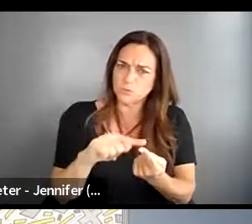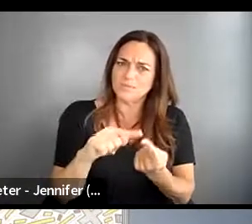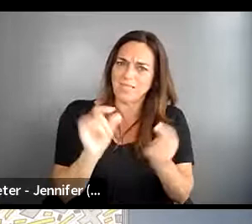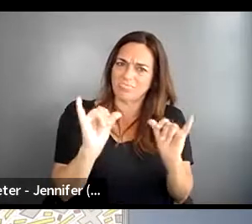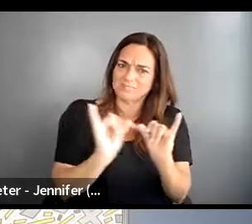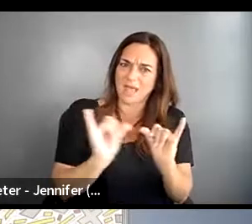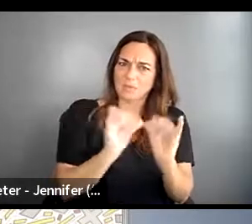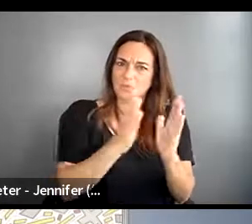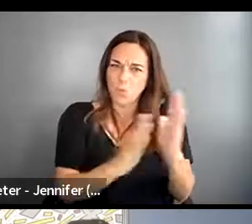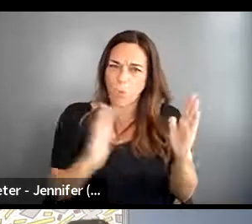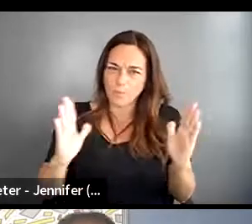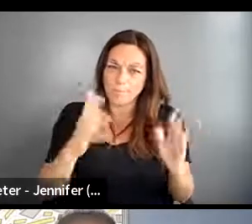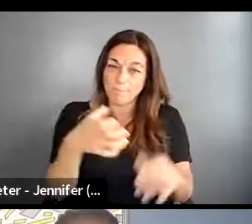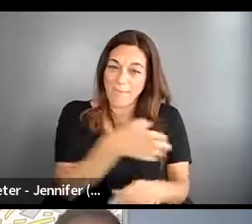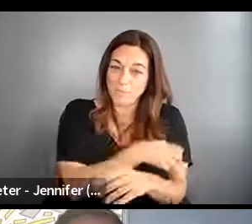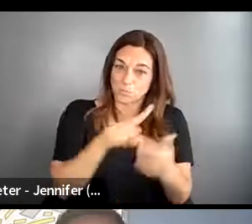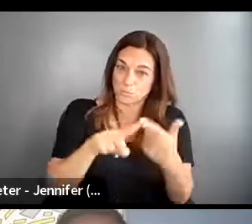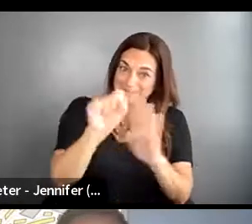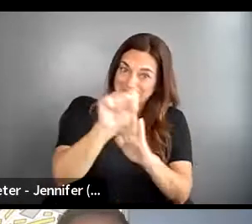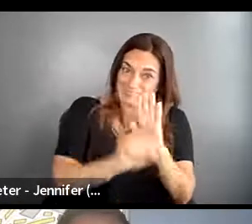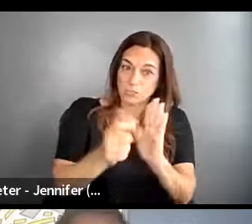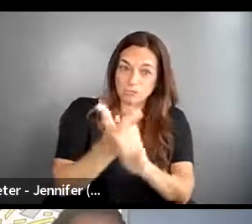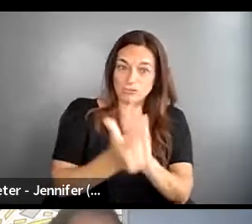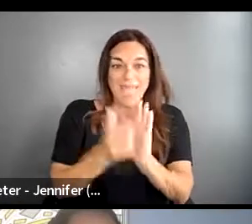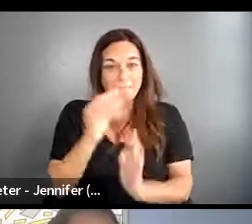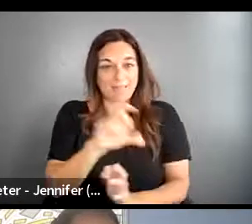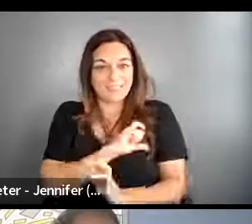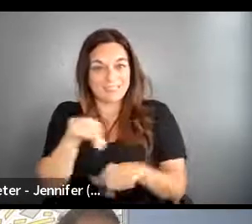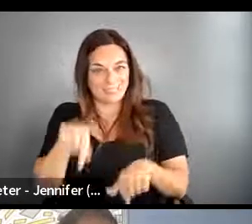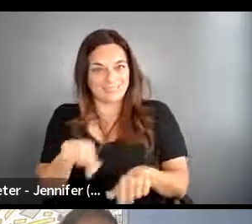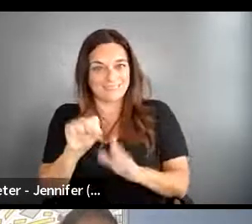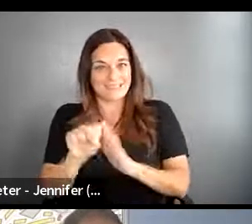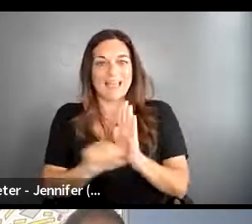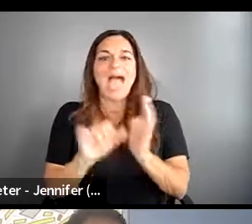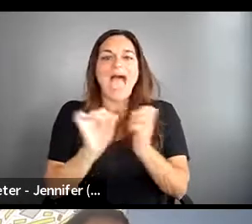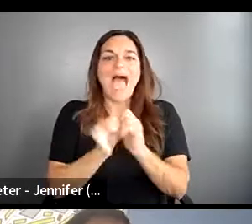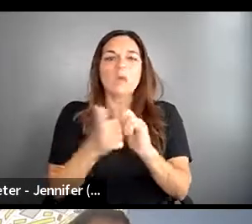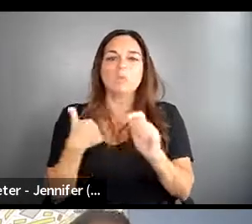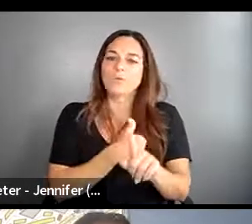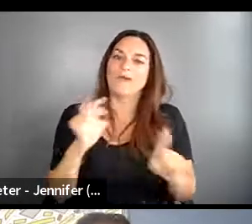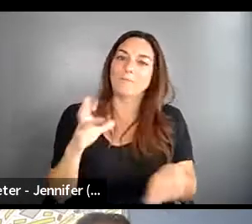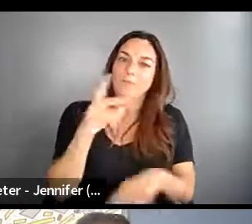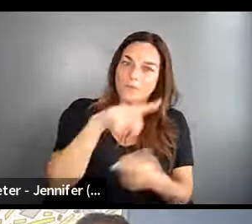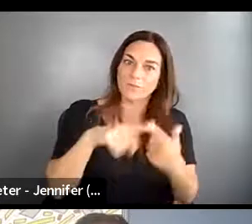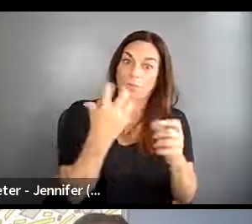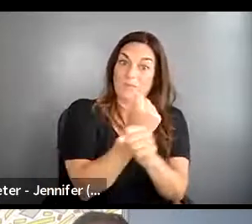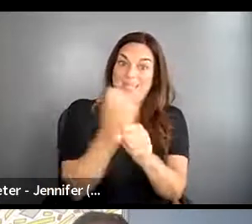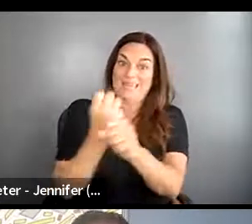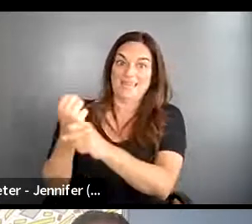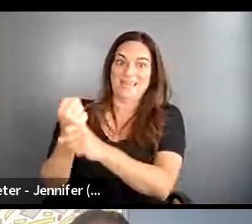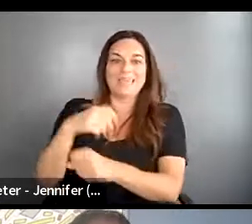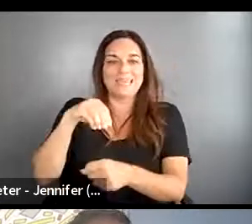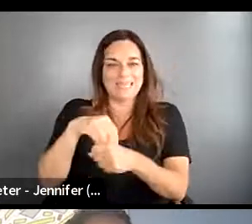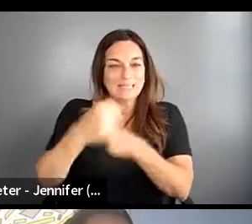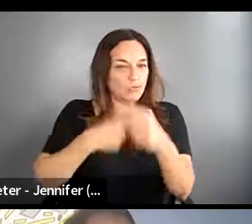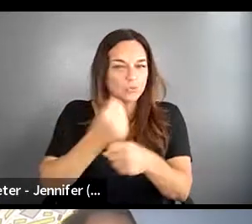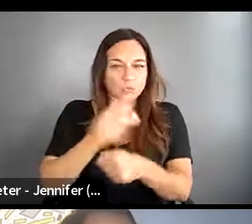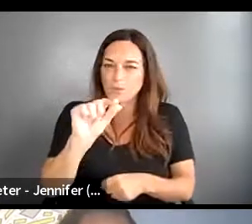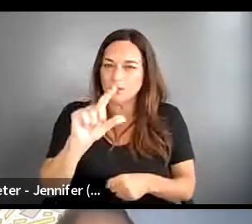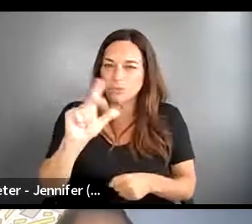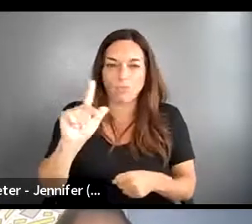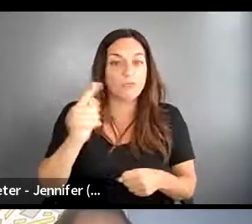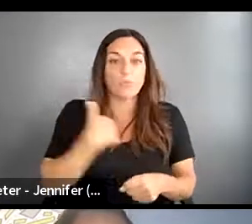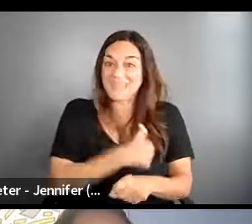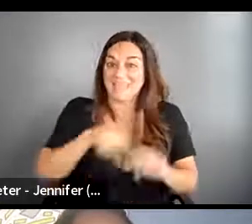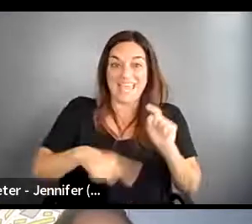and power of state's attorneys and police in our state? How do we come back and have those wins in 2023? We can't do it alone.